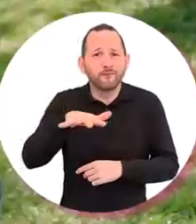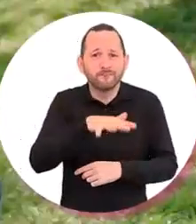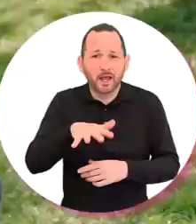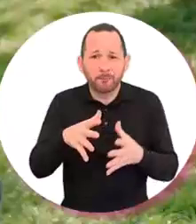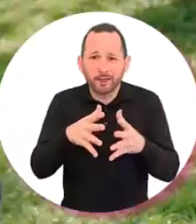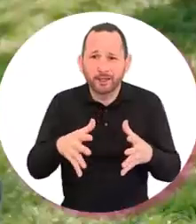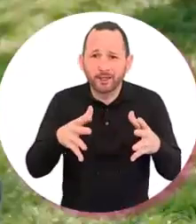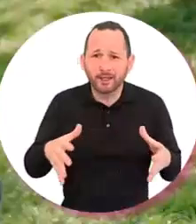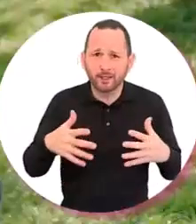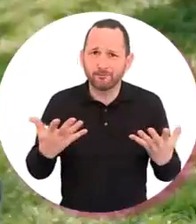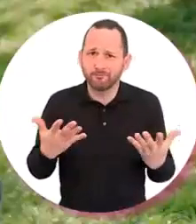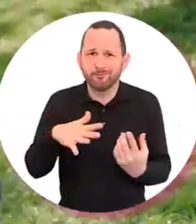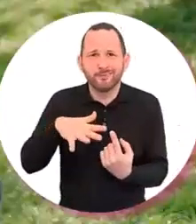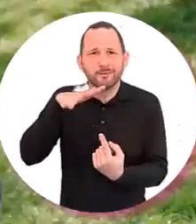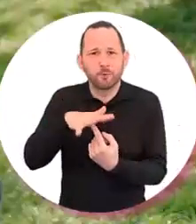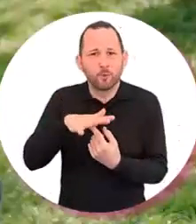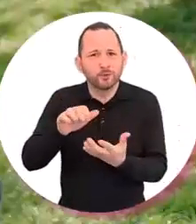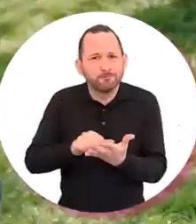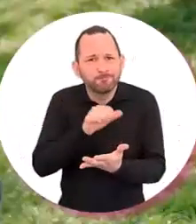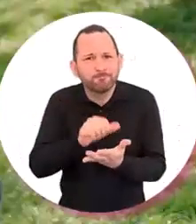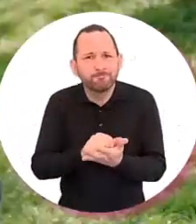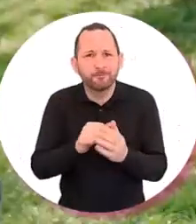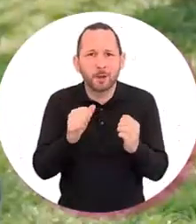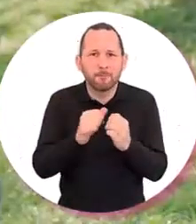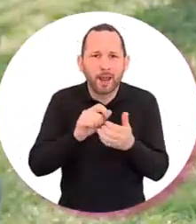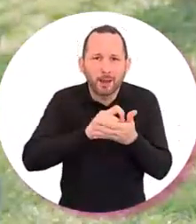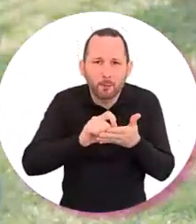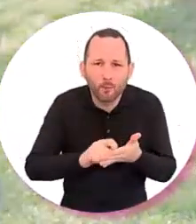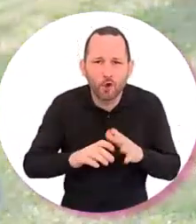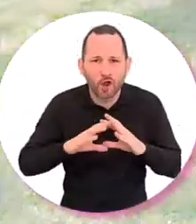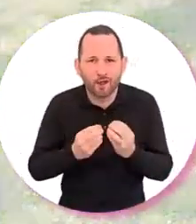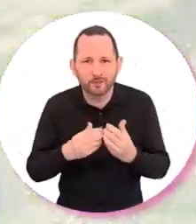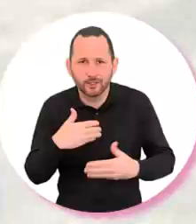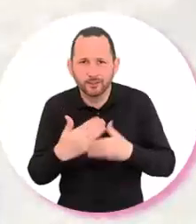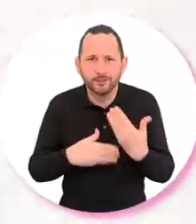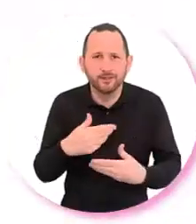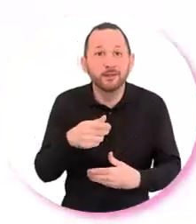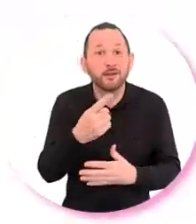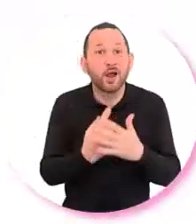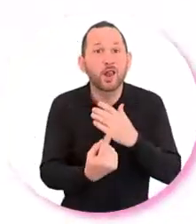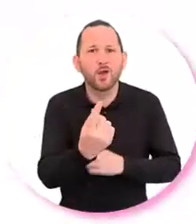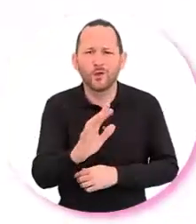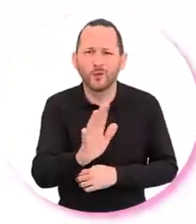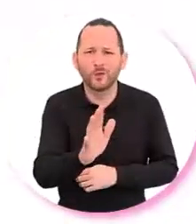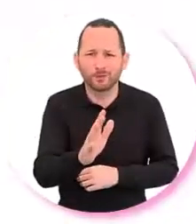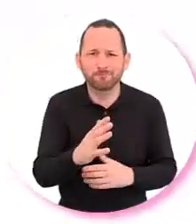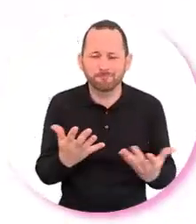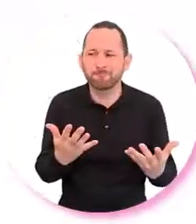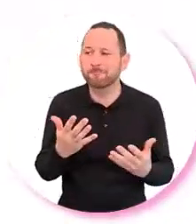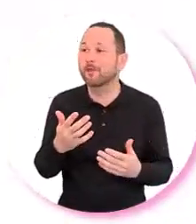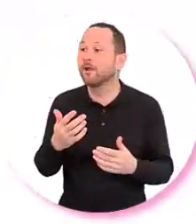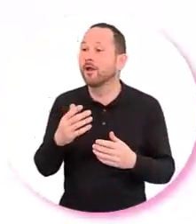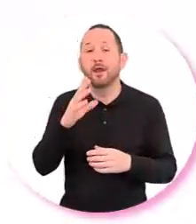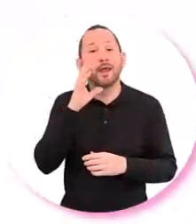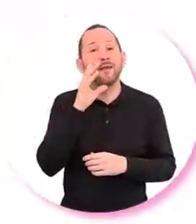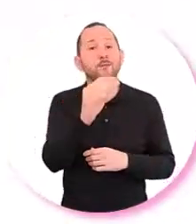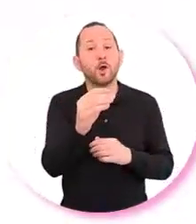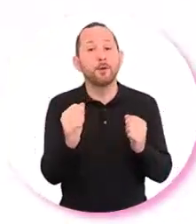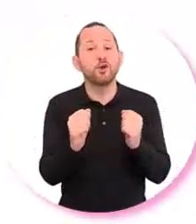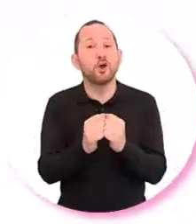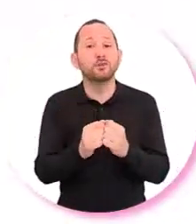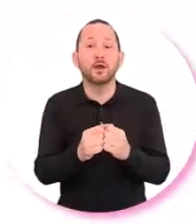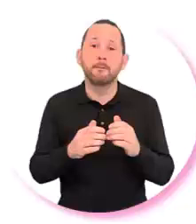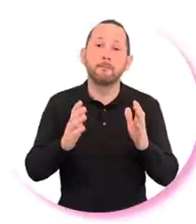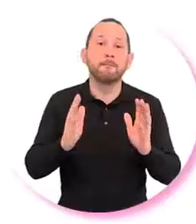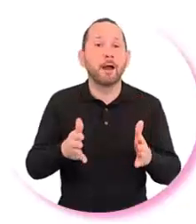path ahead requires some important paperwork, you're not alone in this. Informed consent isn't just a legal requirement, it's